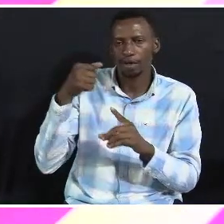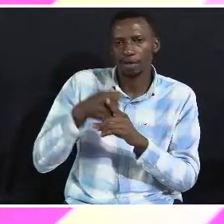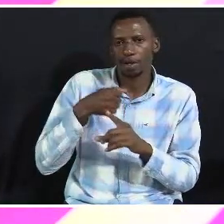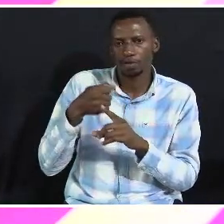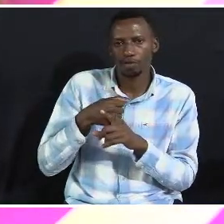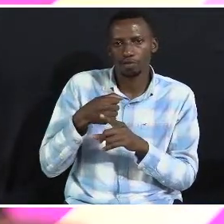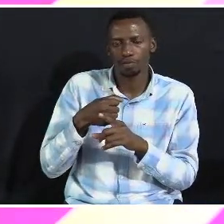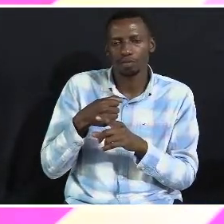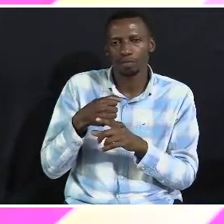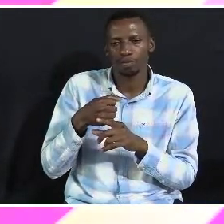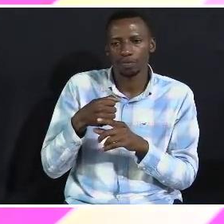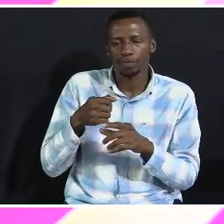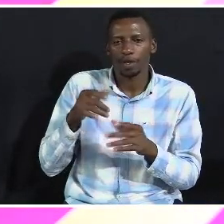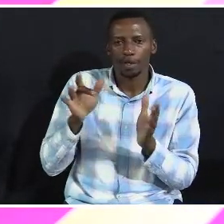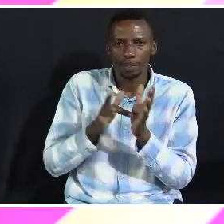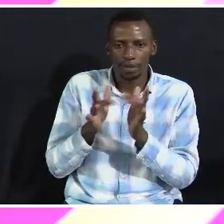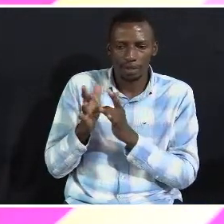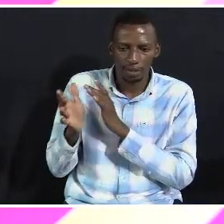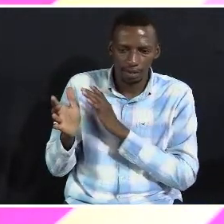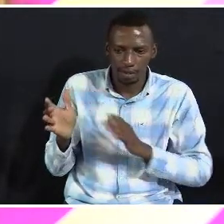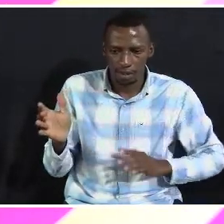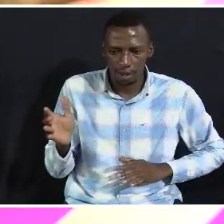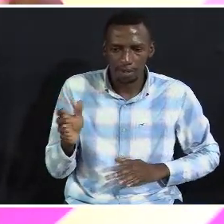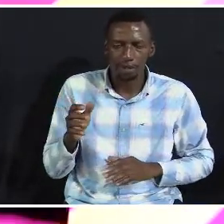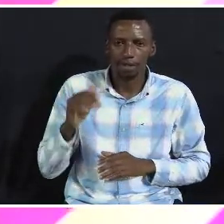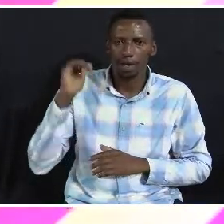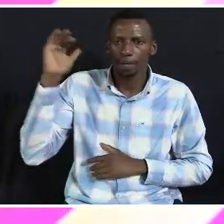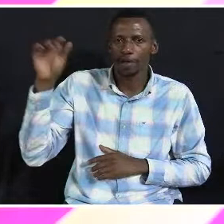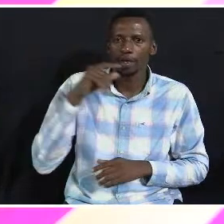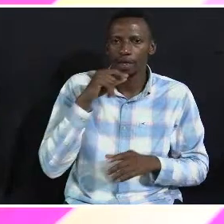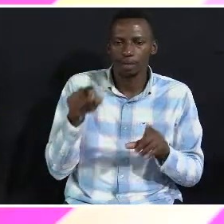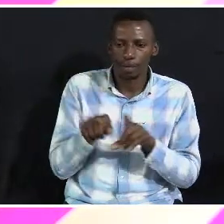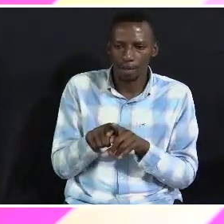our elder brother. Will Satan win the case? No!